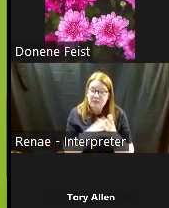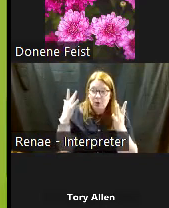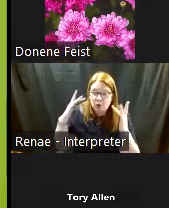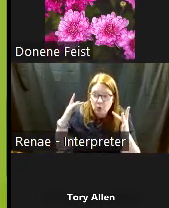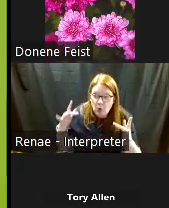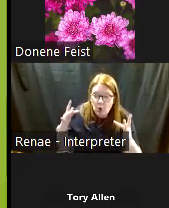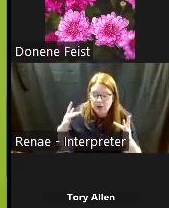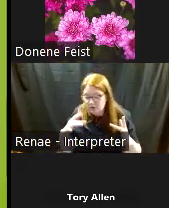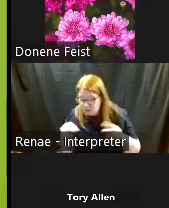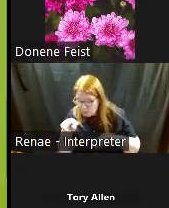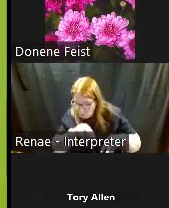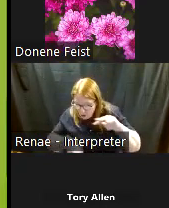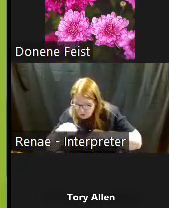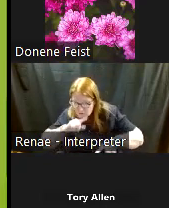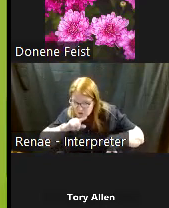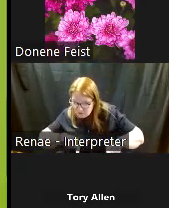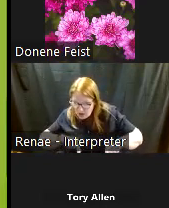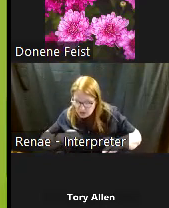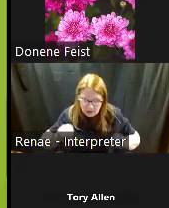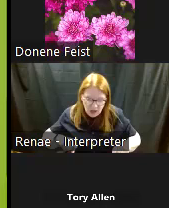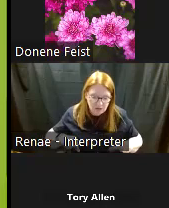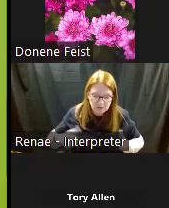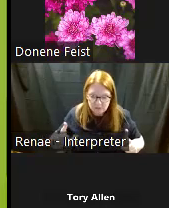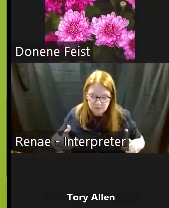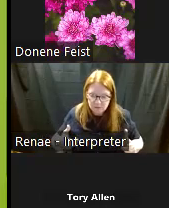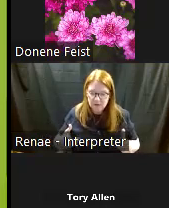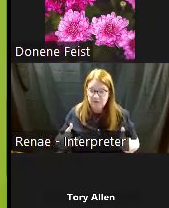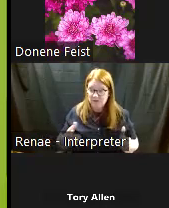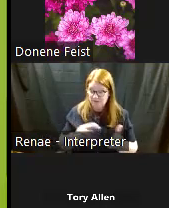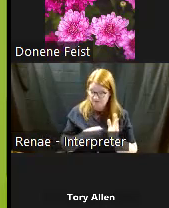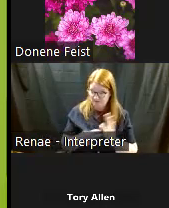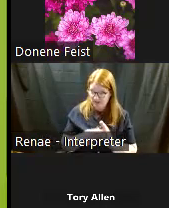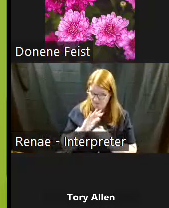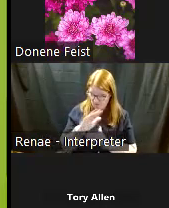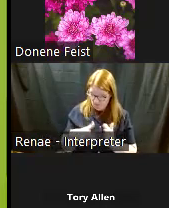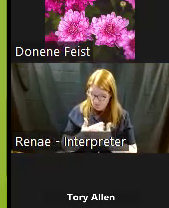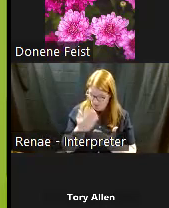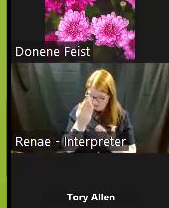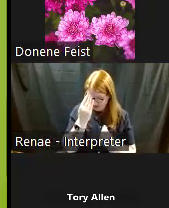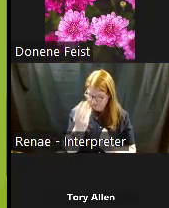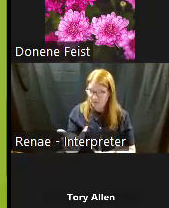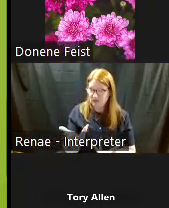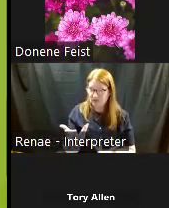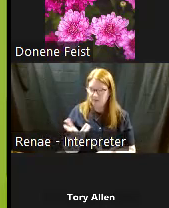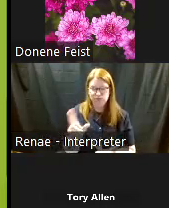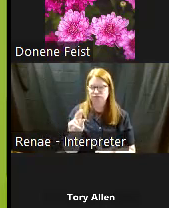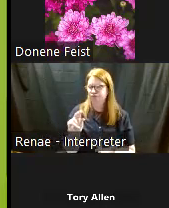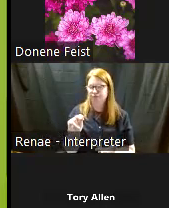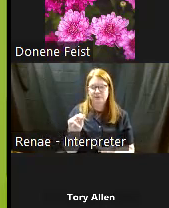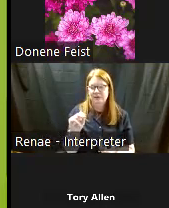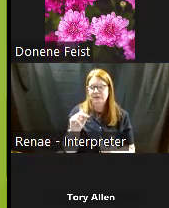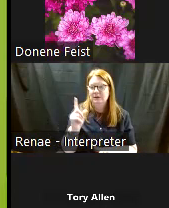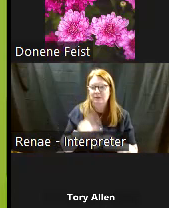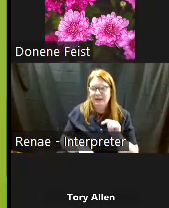see if baby's responding to that, but that does not give us the information we need to know about how well they're hearing at